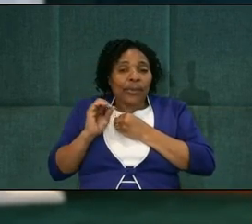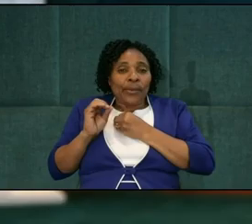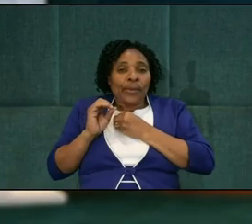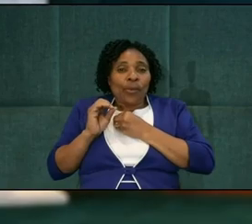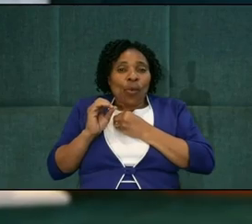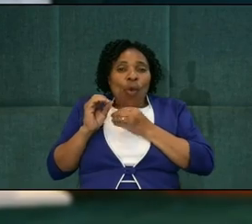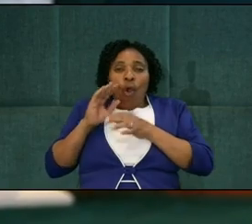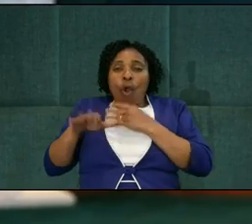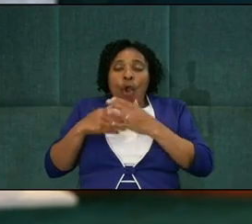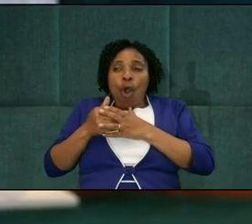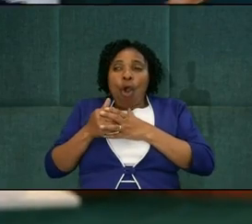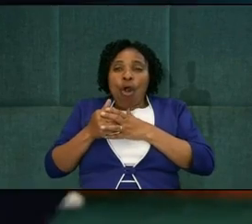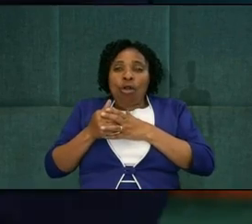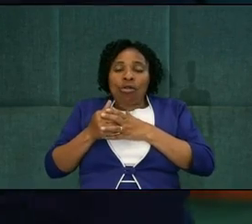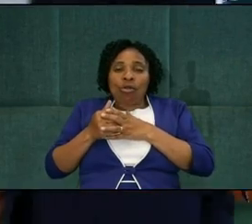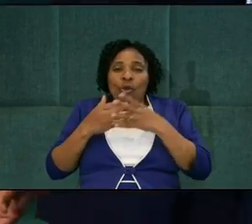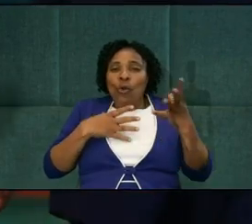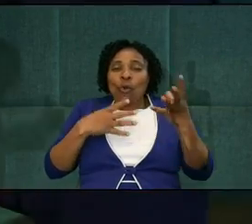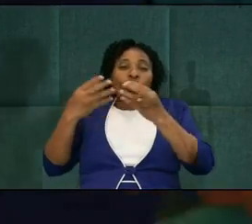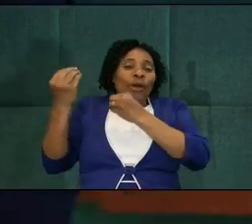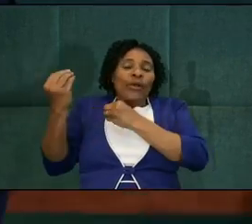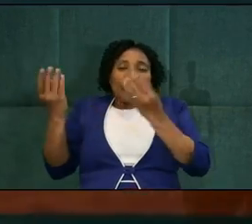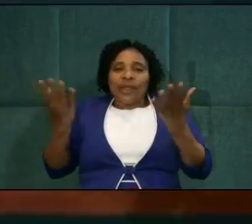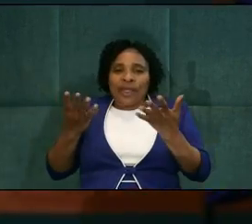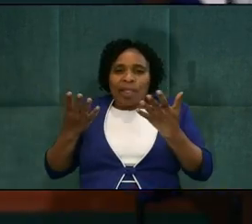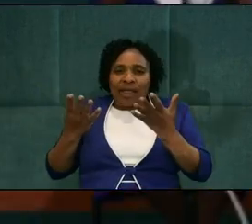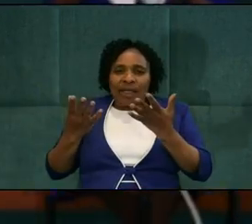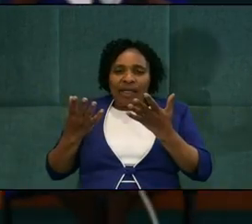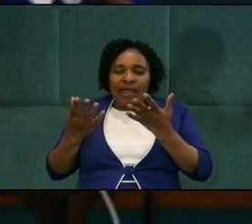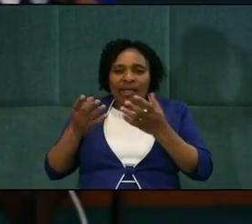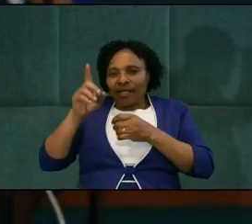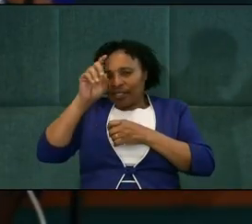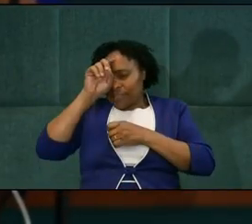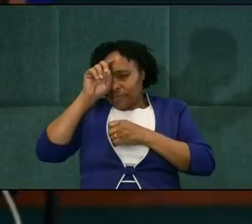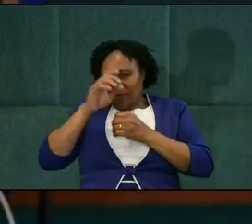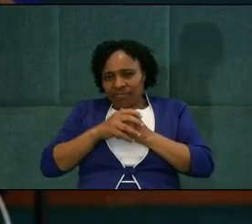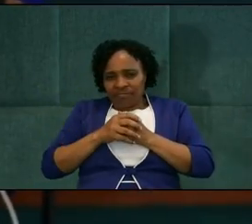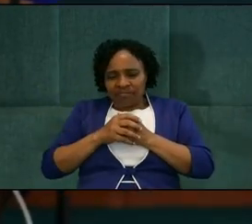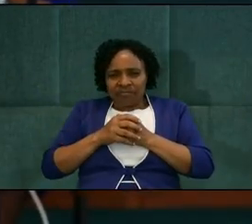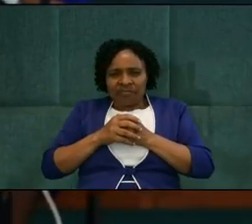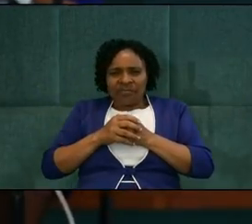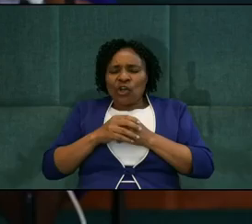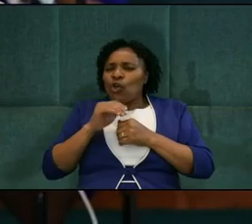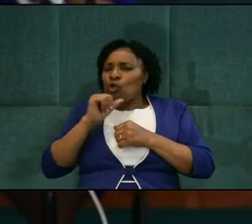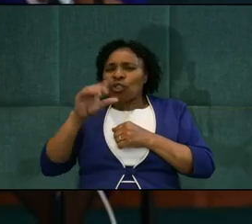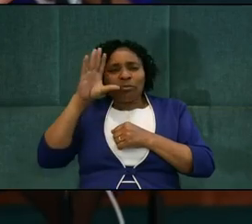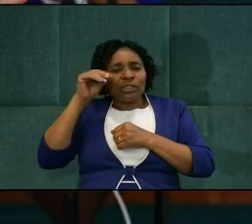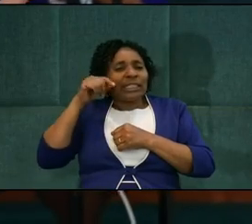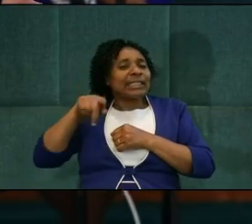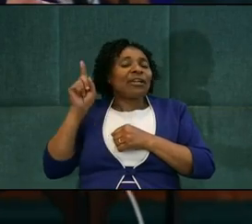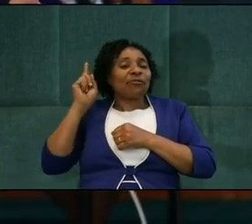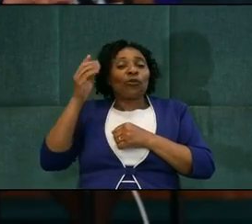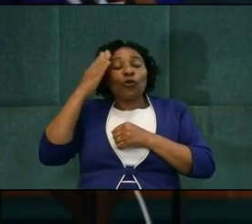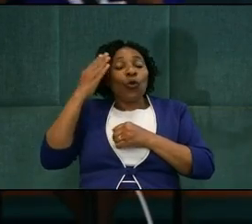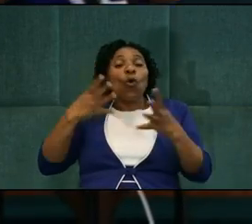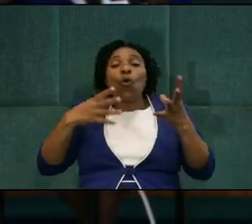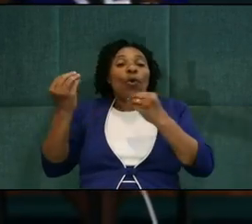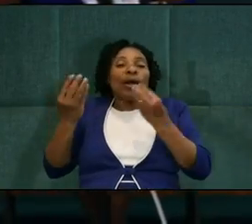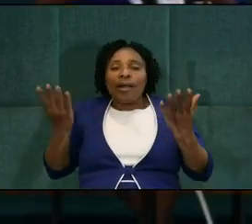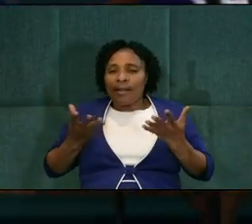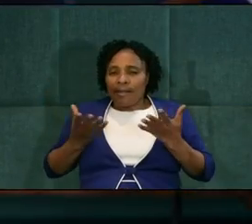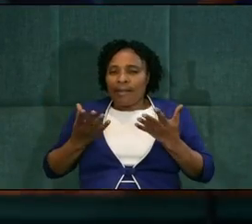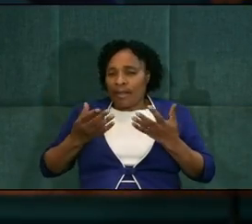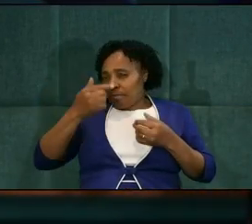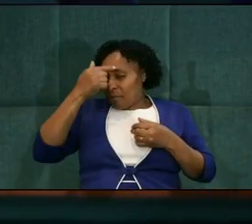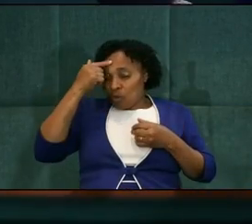born. Come on, preach with me. All of them were born in Egypt. Not even Moses himself knew where he was going because he